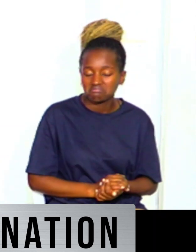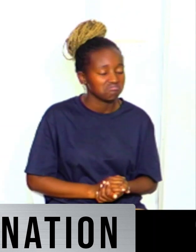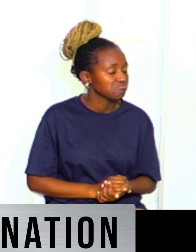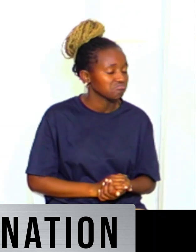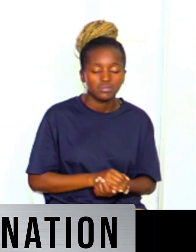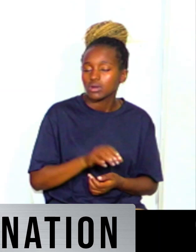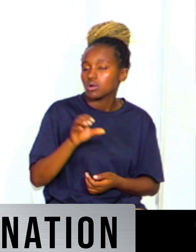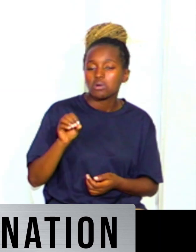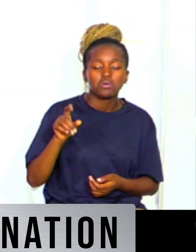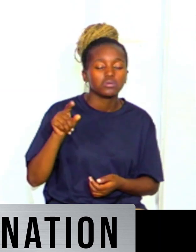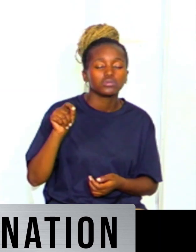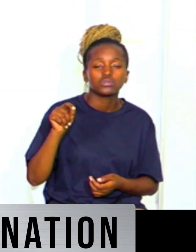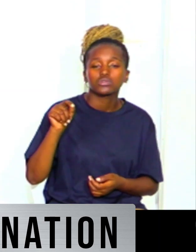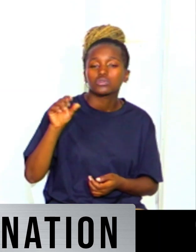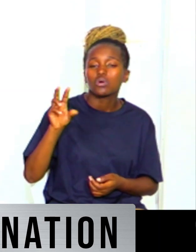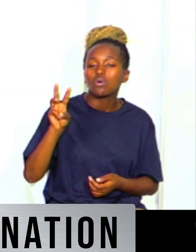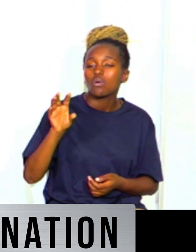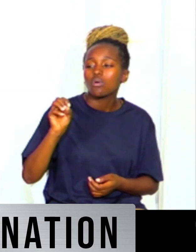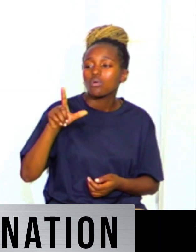no.